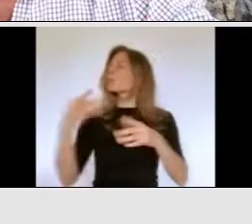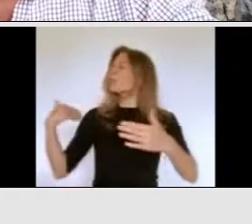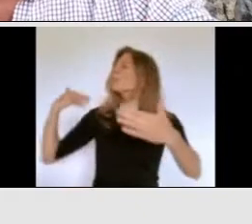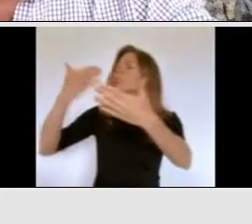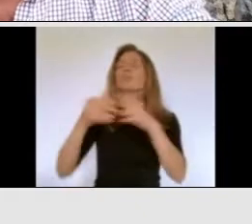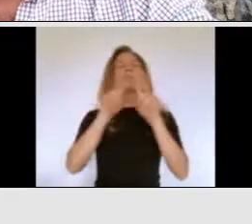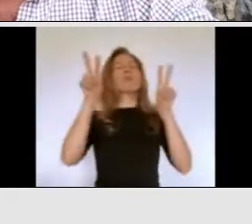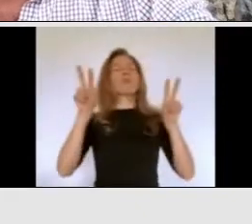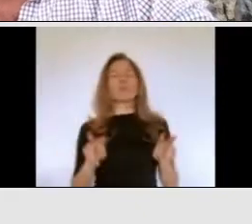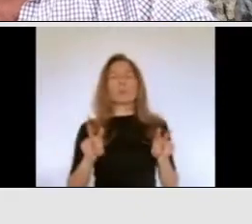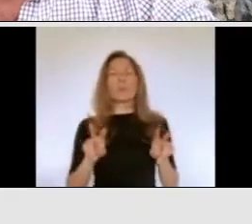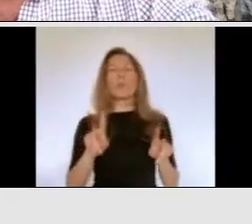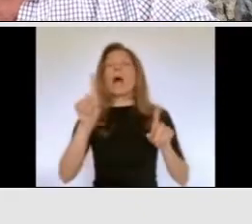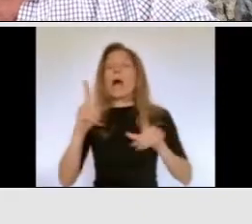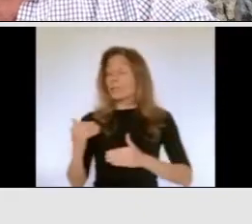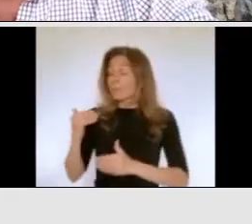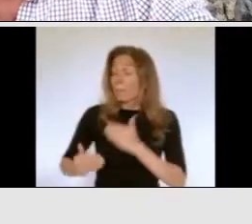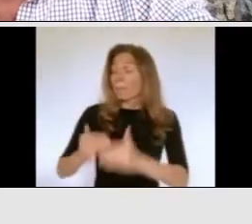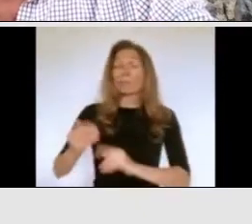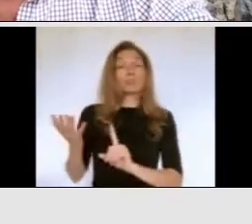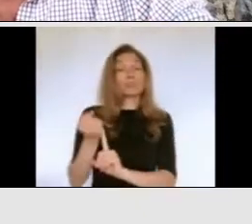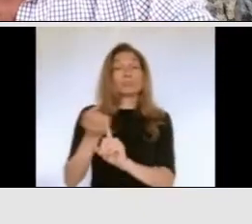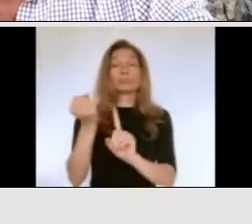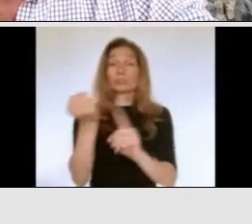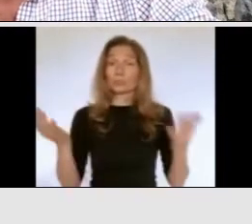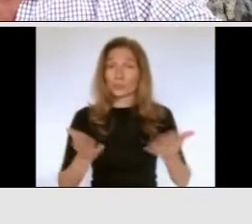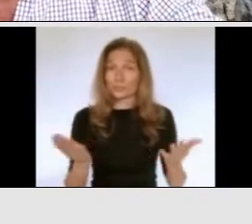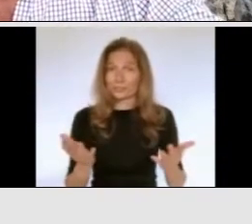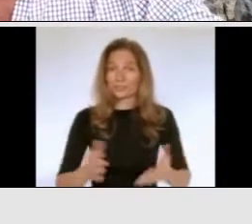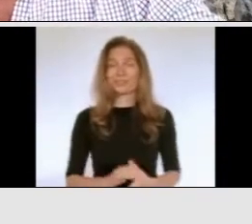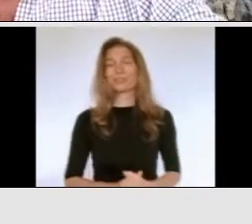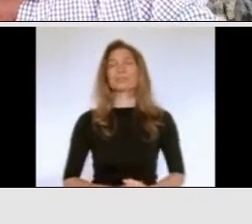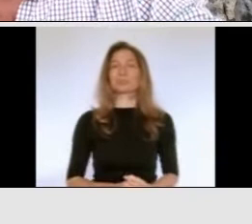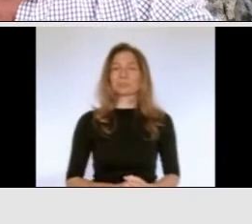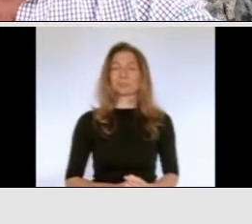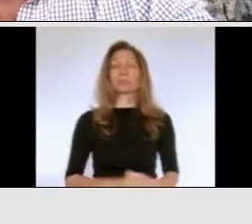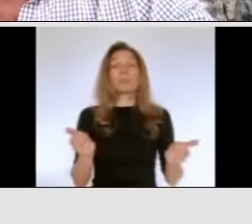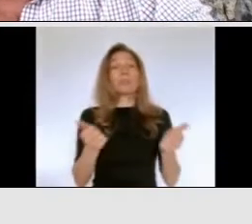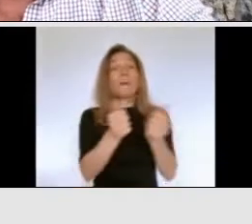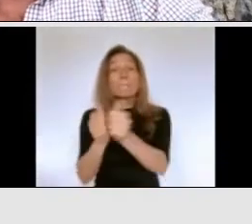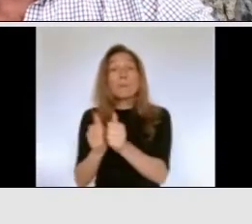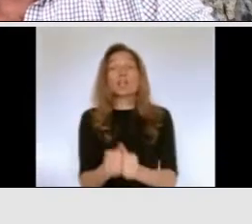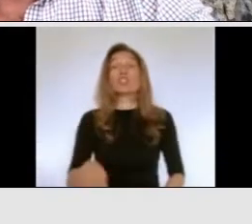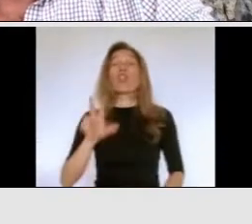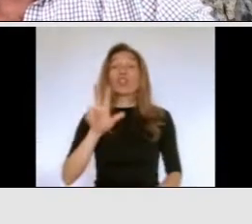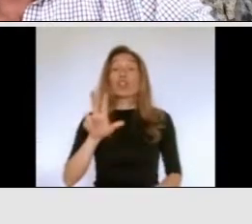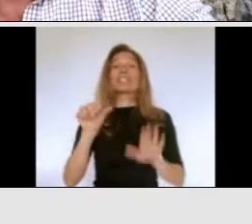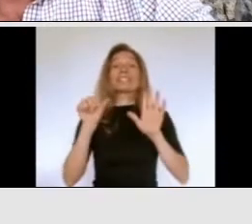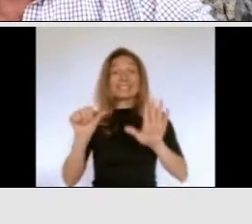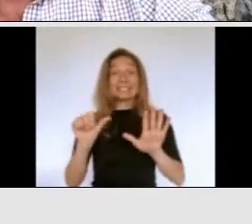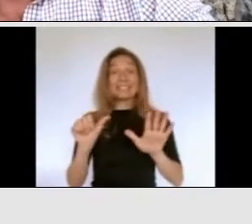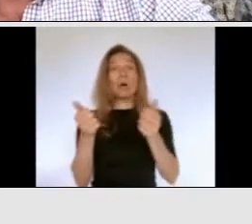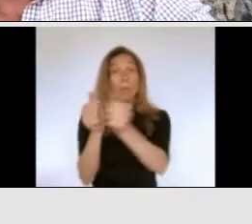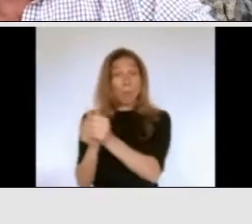talk about the progress that we've made so far. In terms of partners, we have